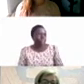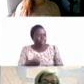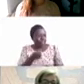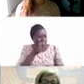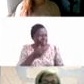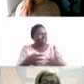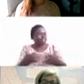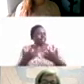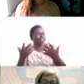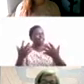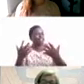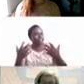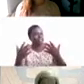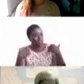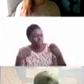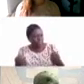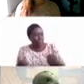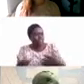to train